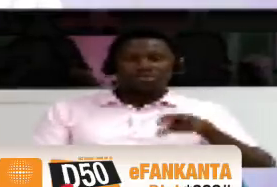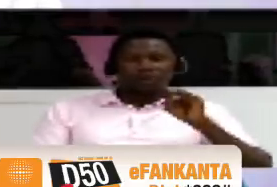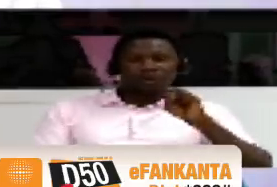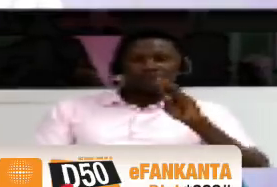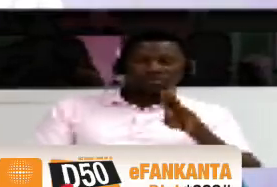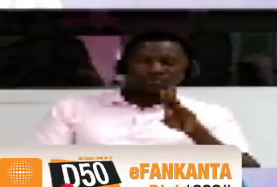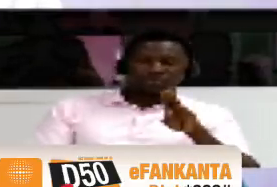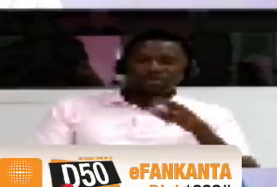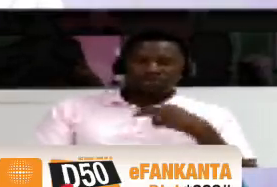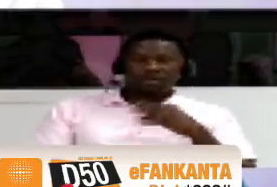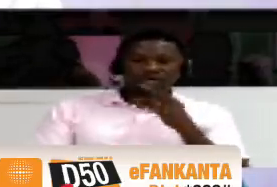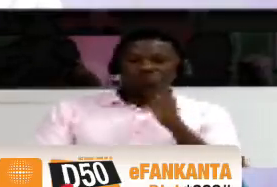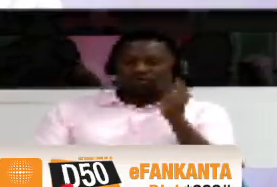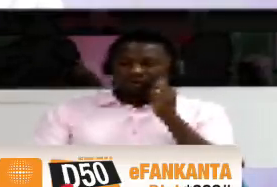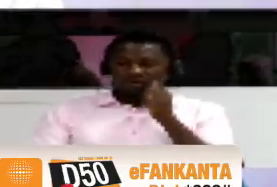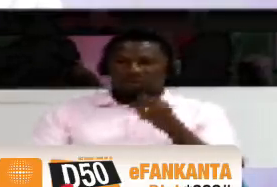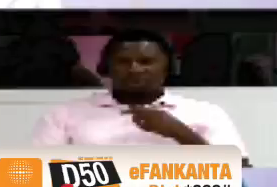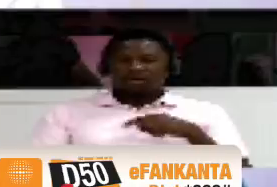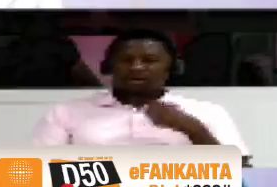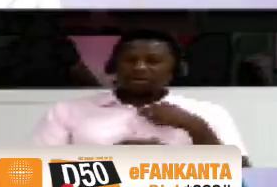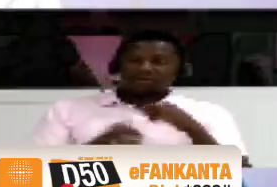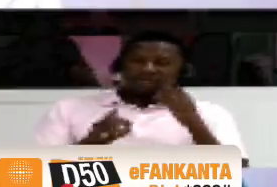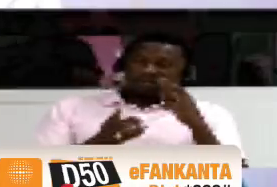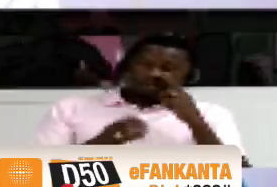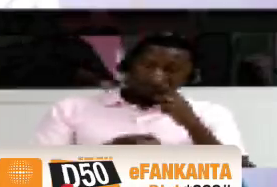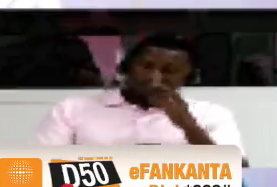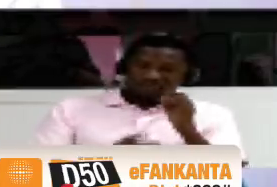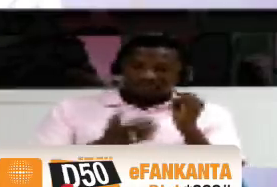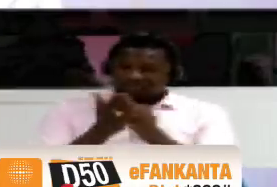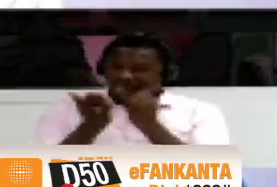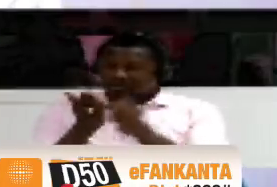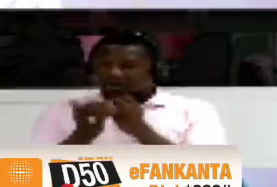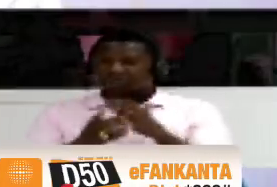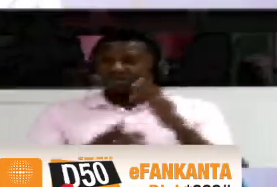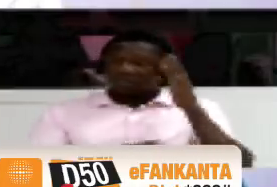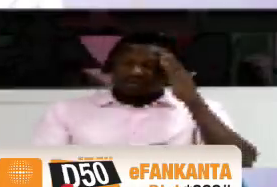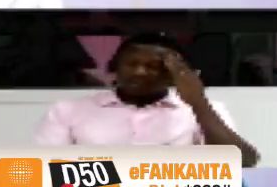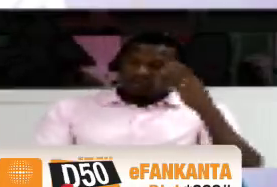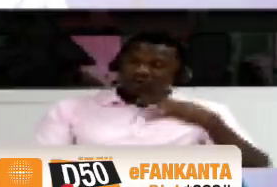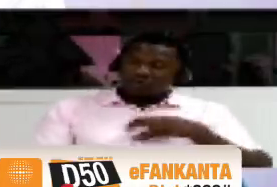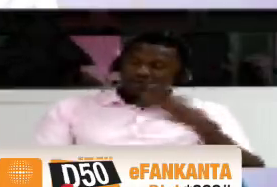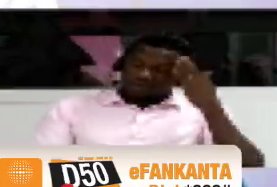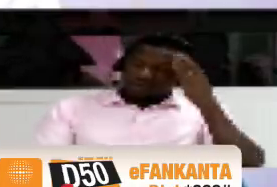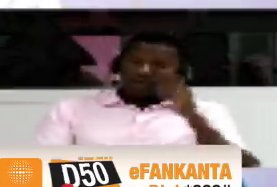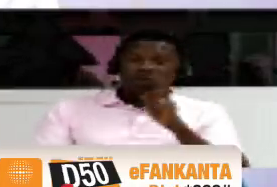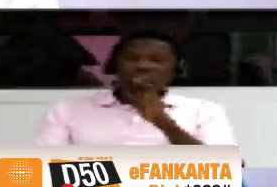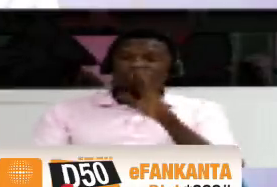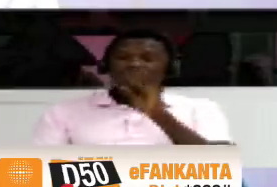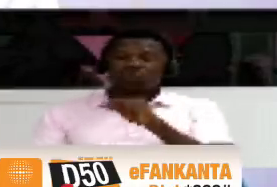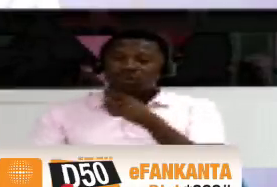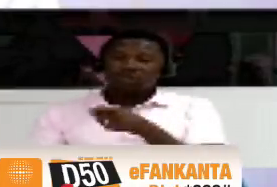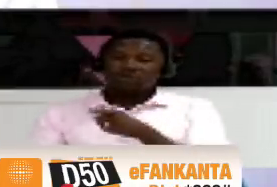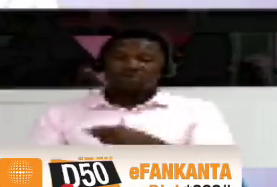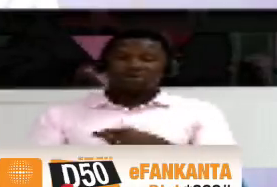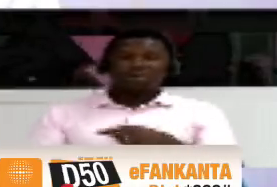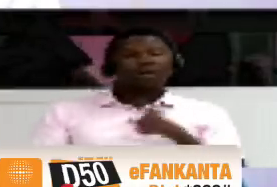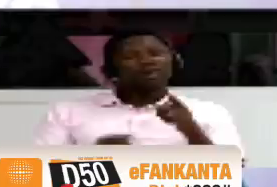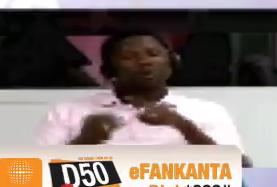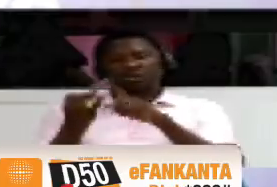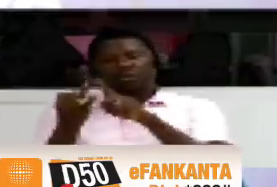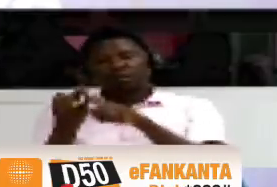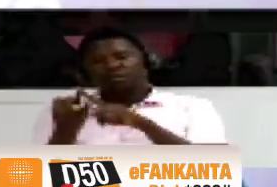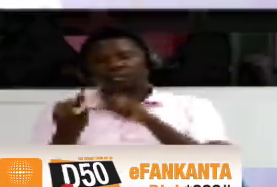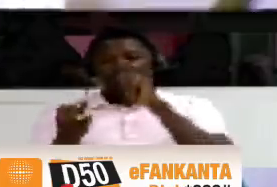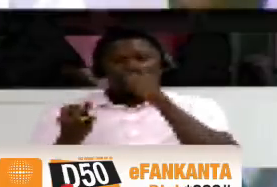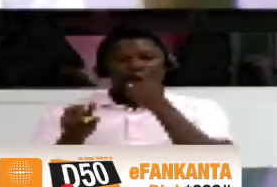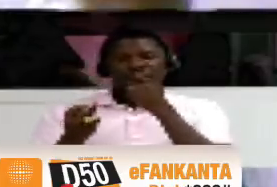on it, trying to investigate it to find out exactly who did that. So, and all of a sudden, this other incident also happened at Brikama,